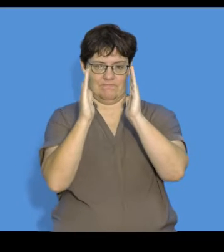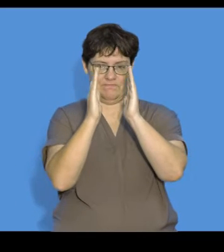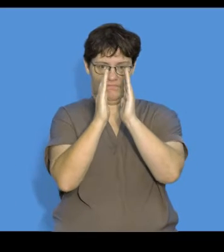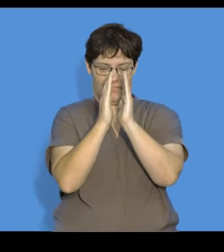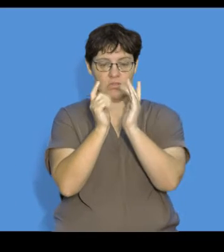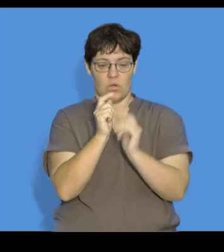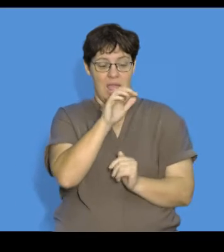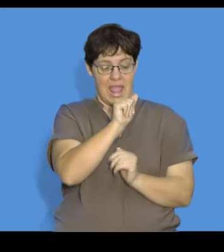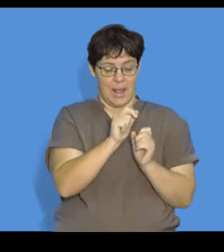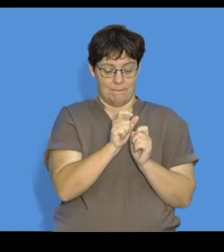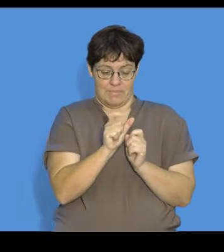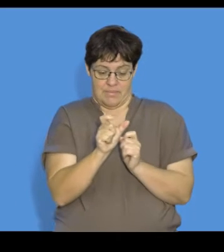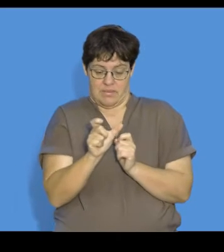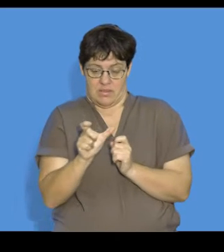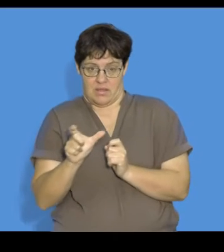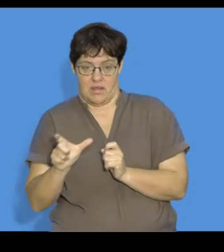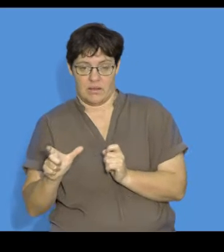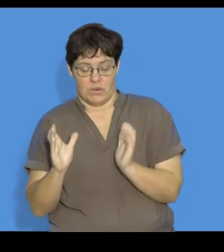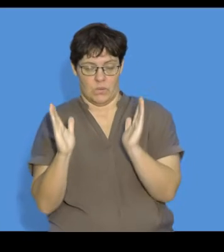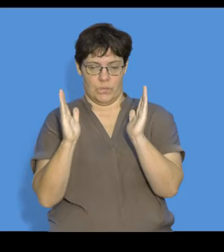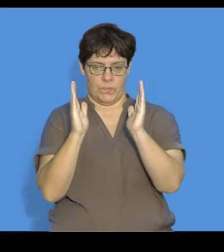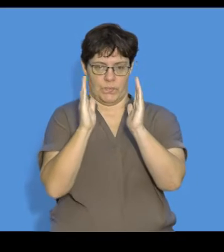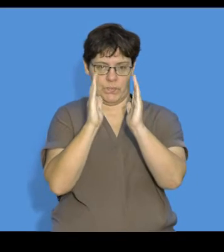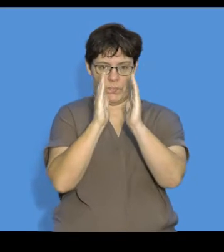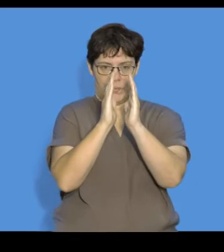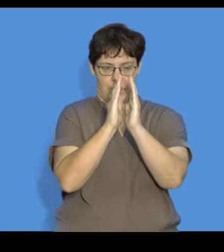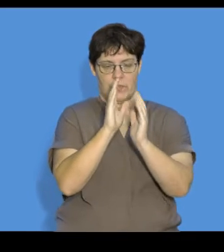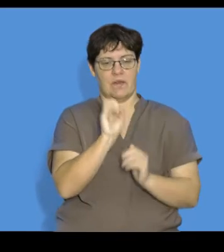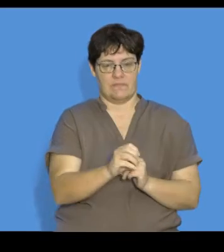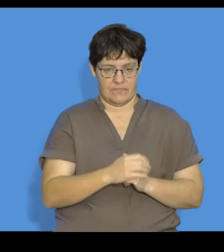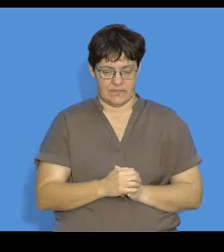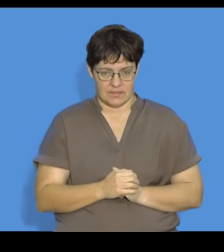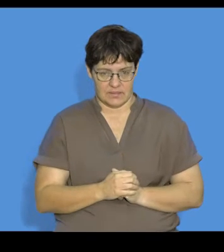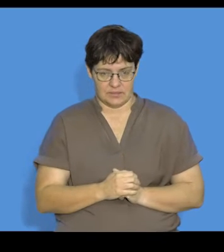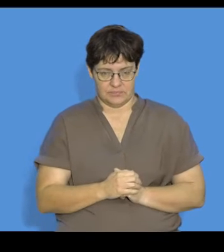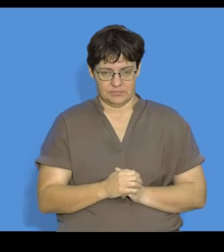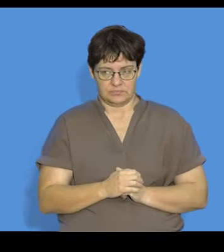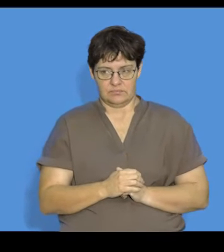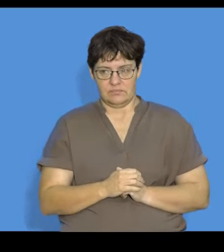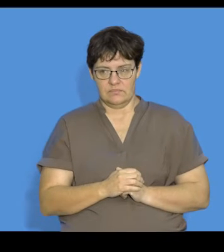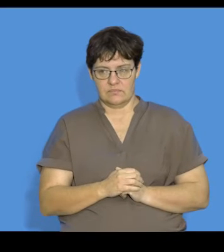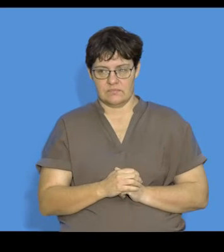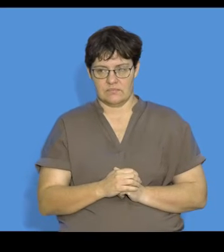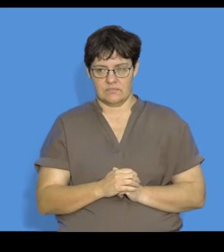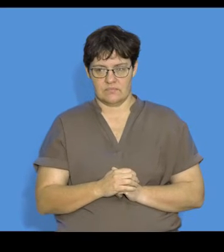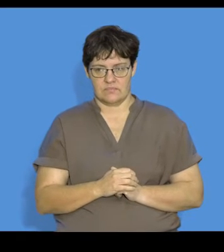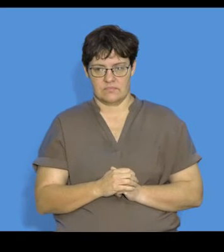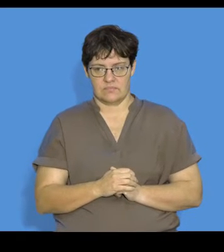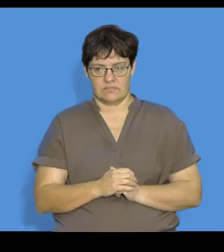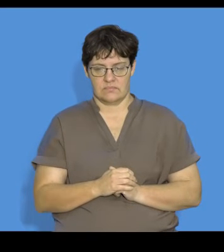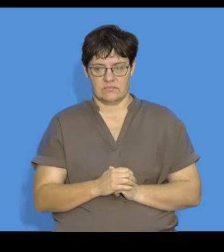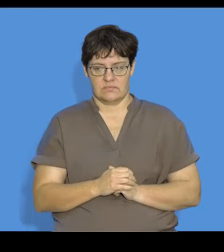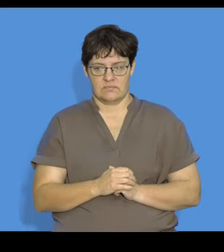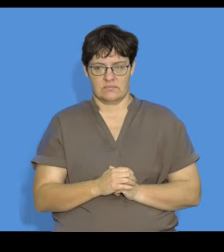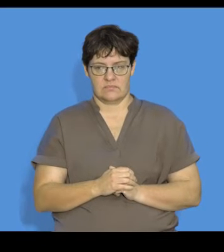as a is increasing, it means that the graph will become a bit narrower in terms of the distance